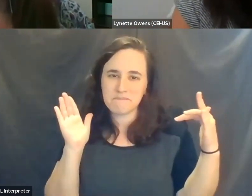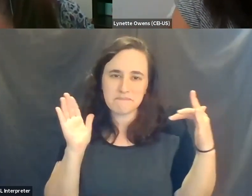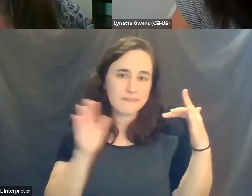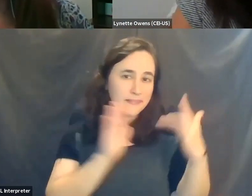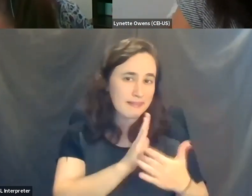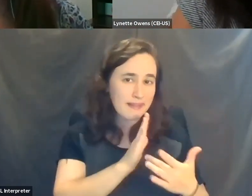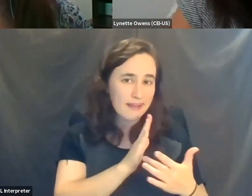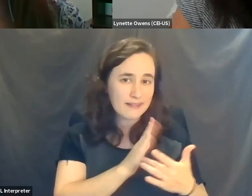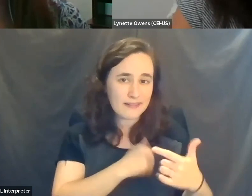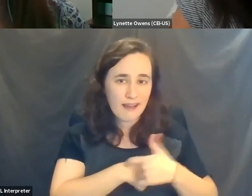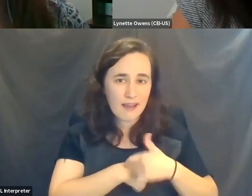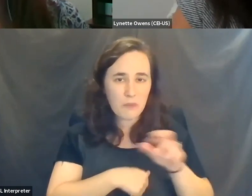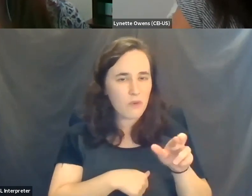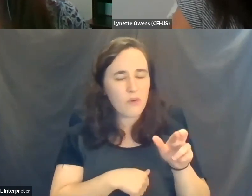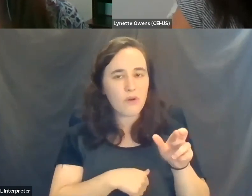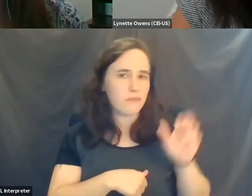past?